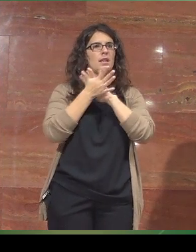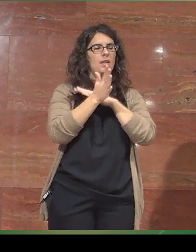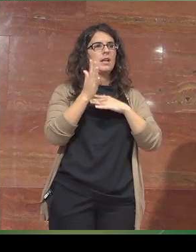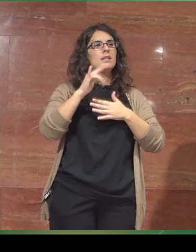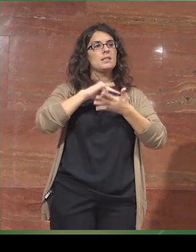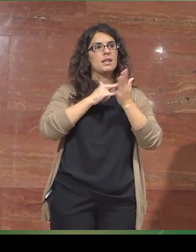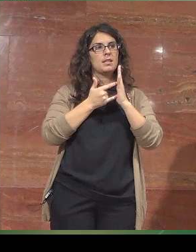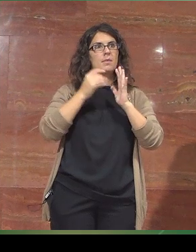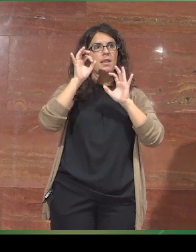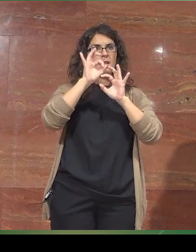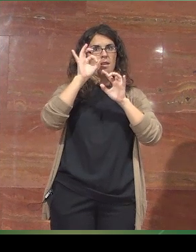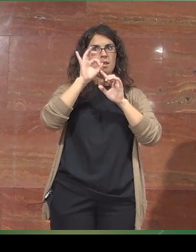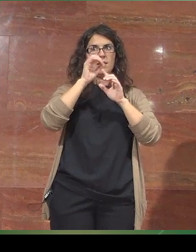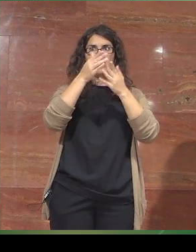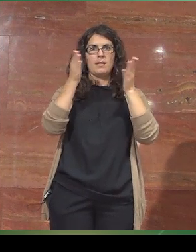the airport.